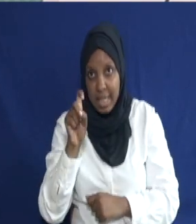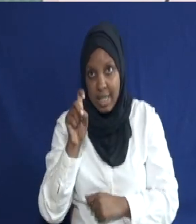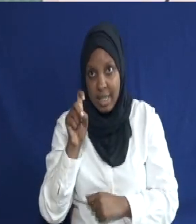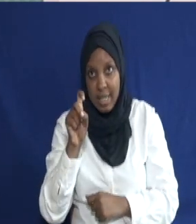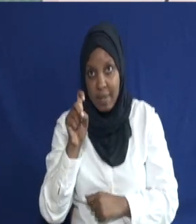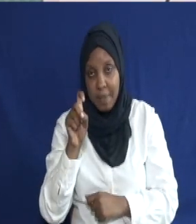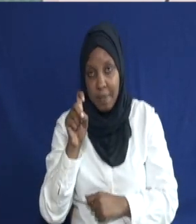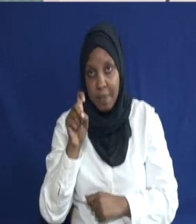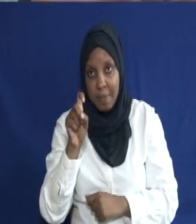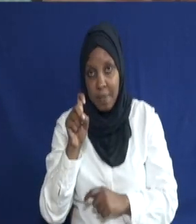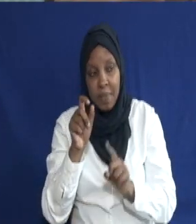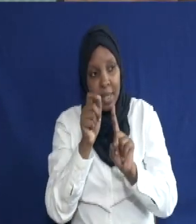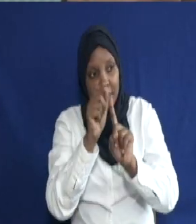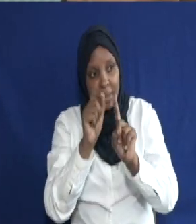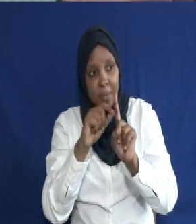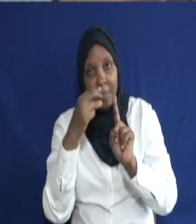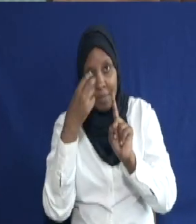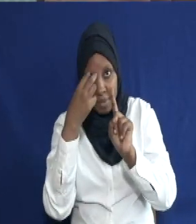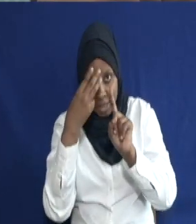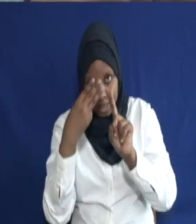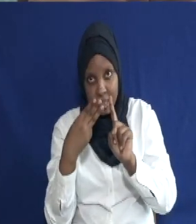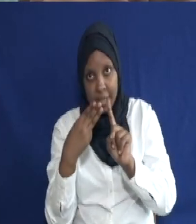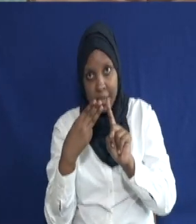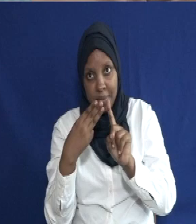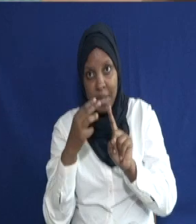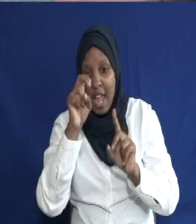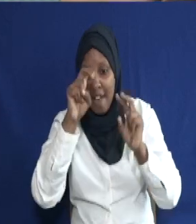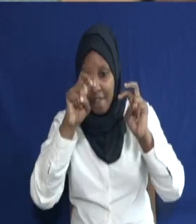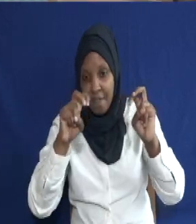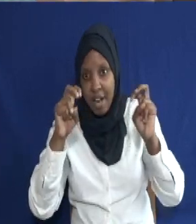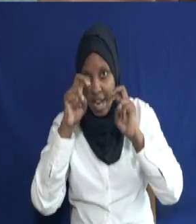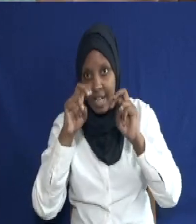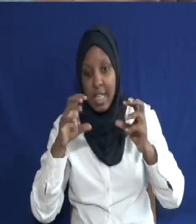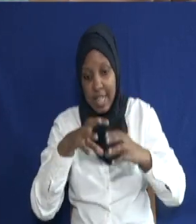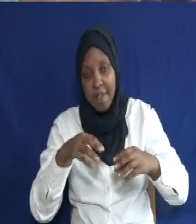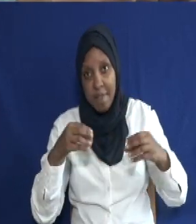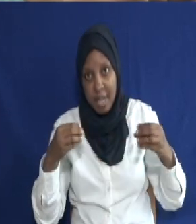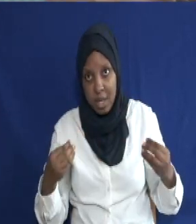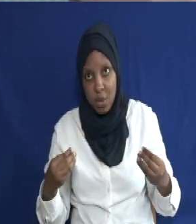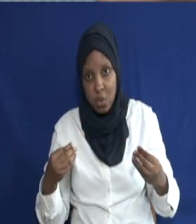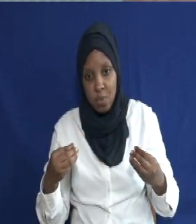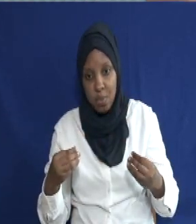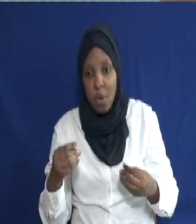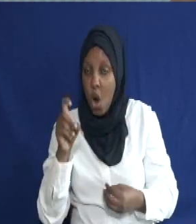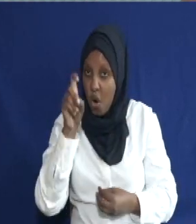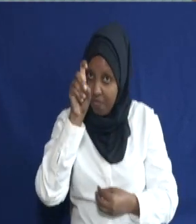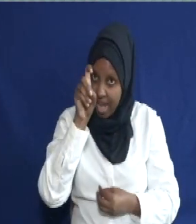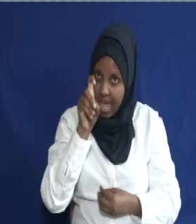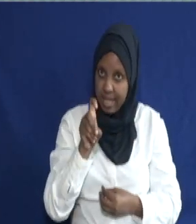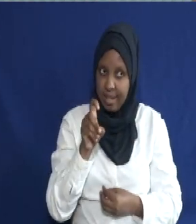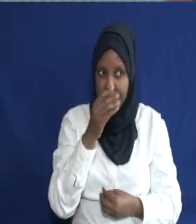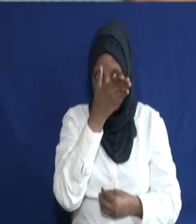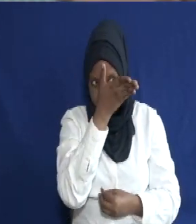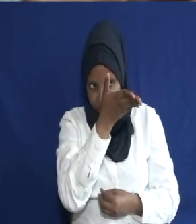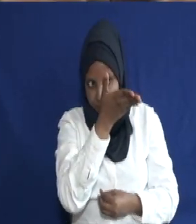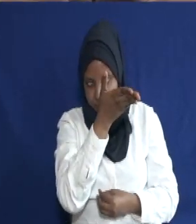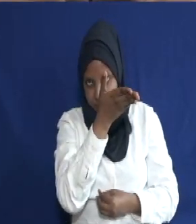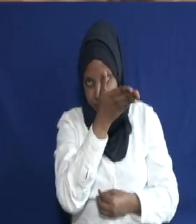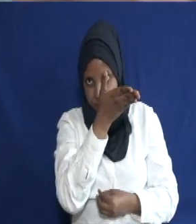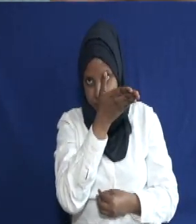So now we need to find the value of x. We need to find the value of